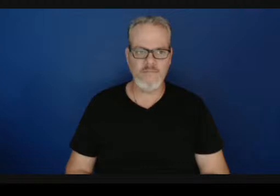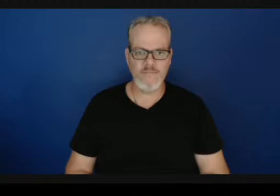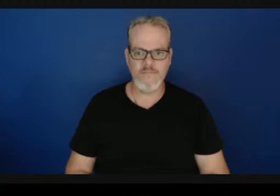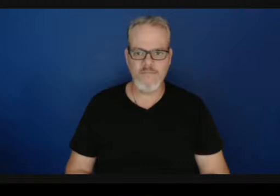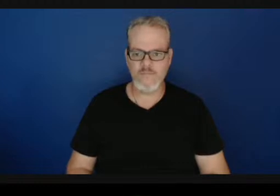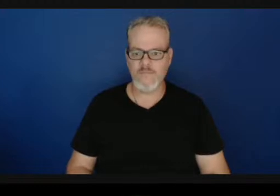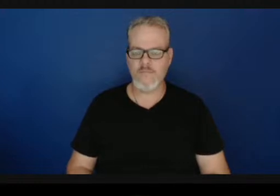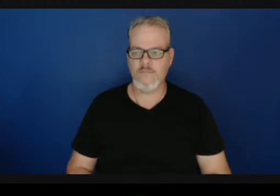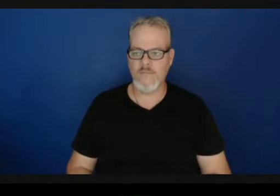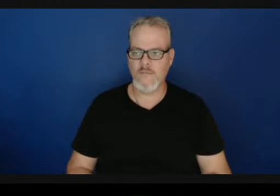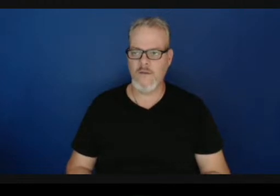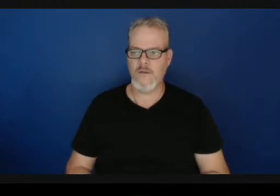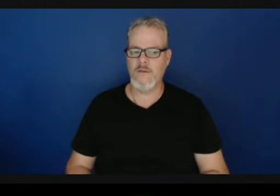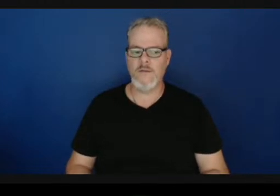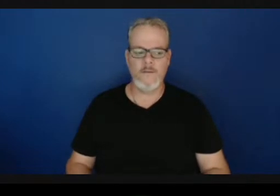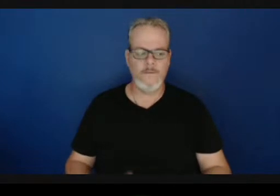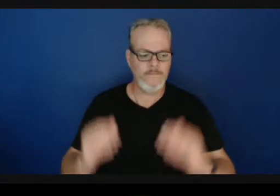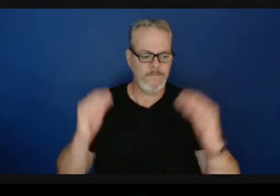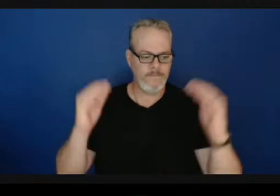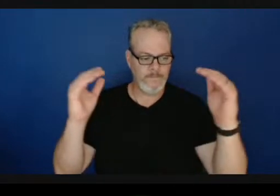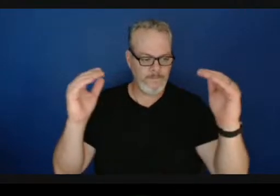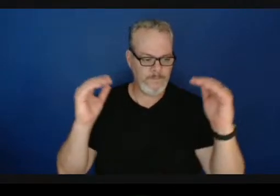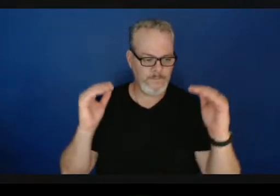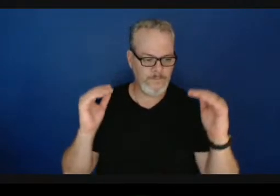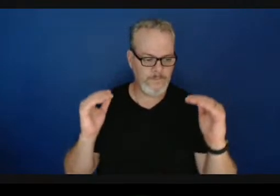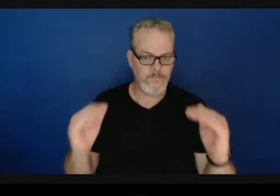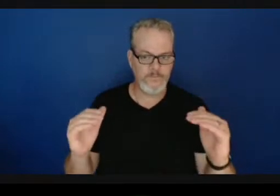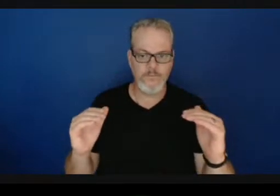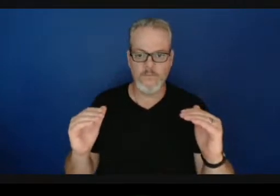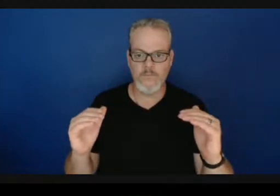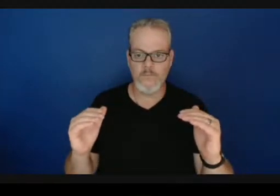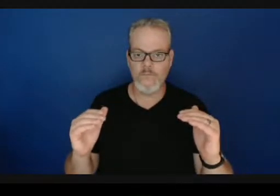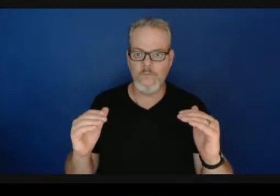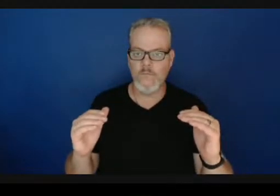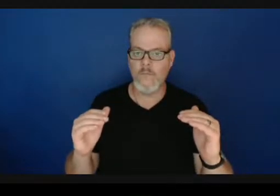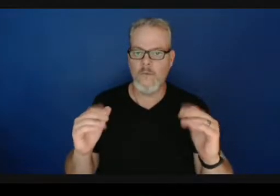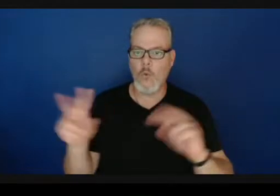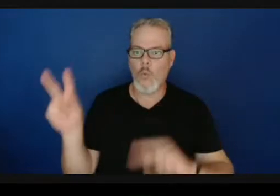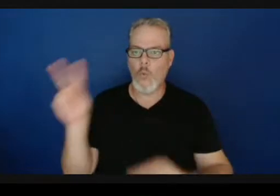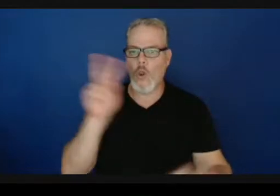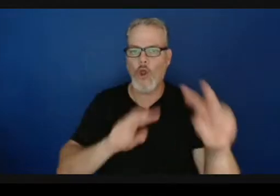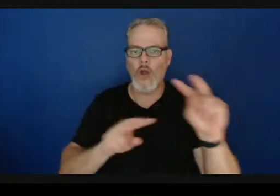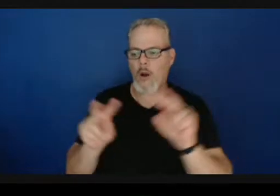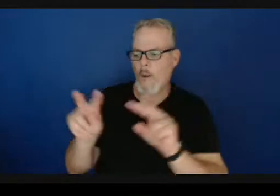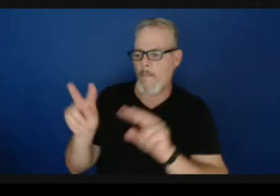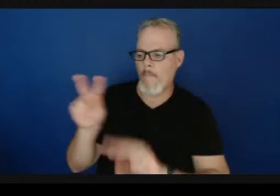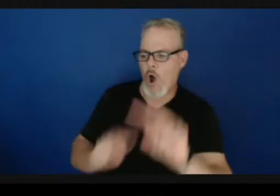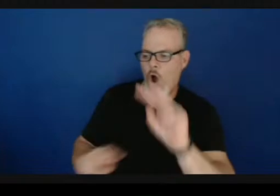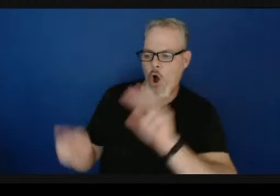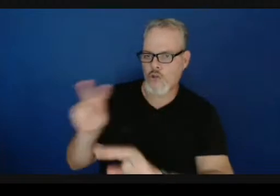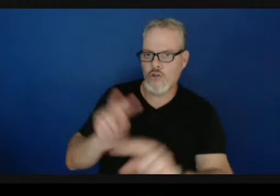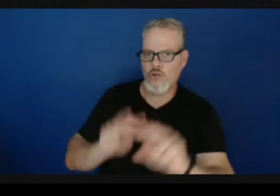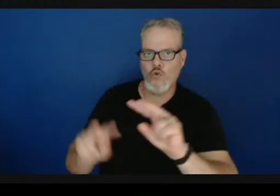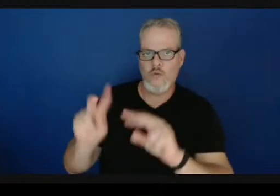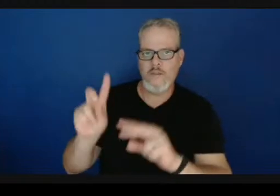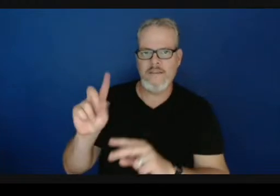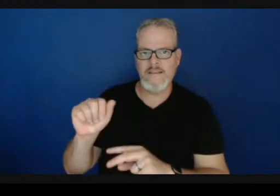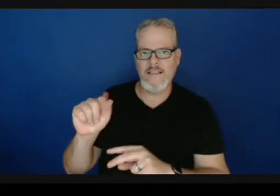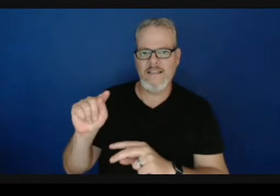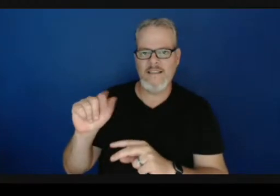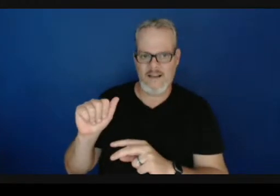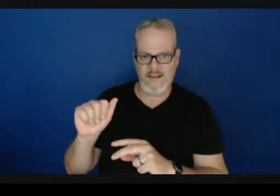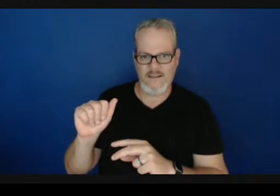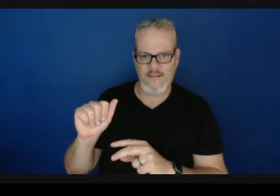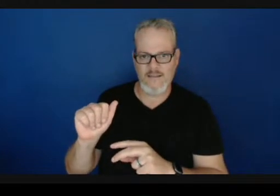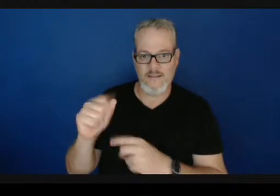Moving on to our monitoring data itself, let's come to the top here. Top. So for the